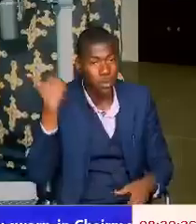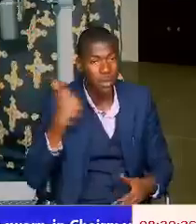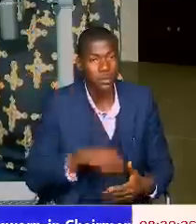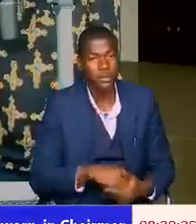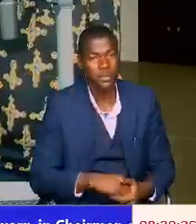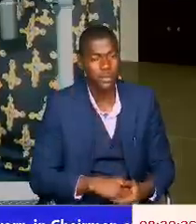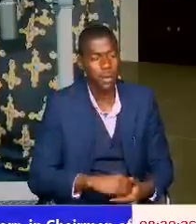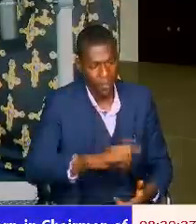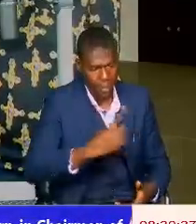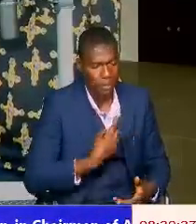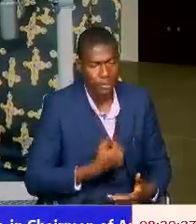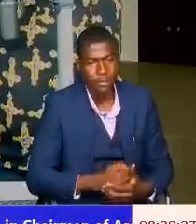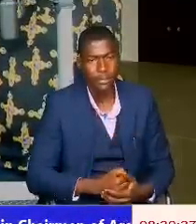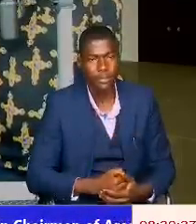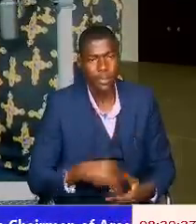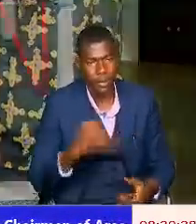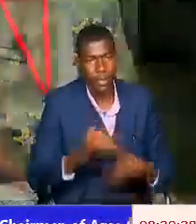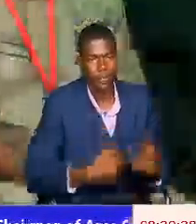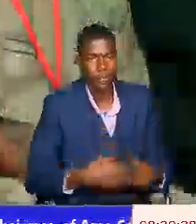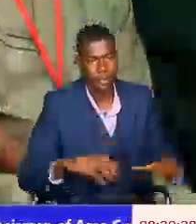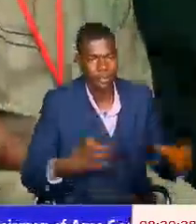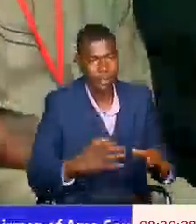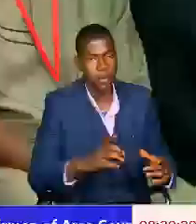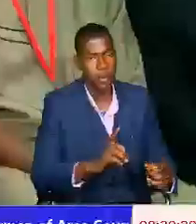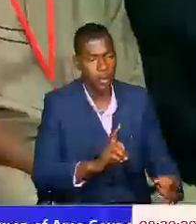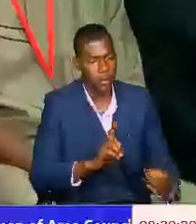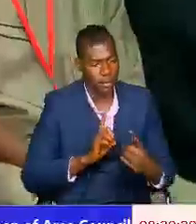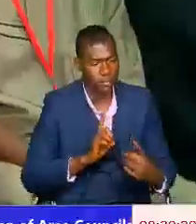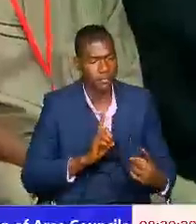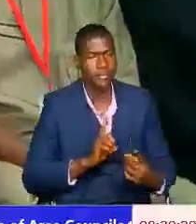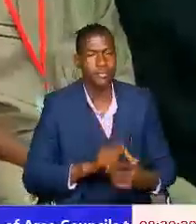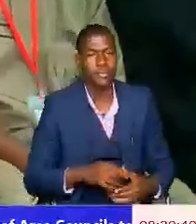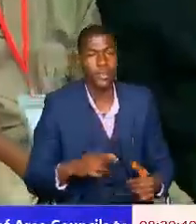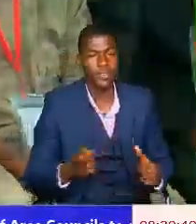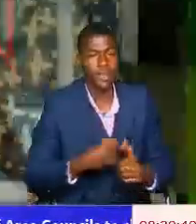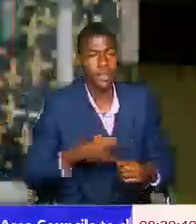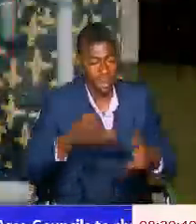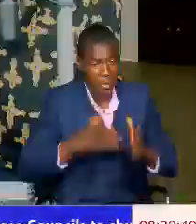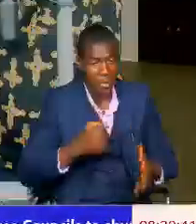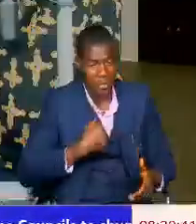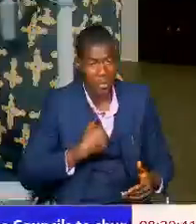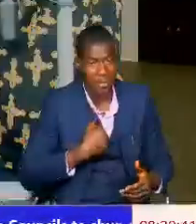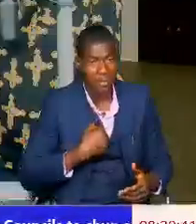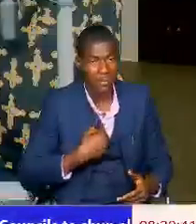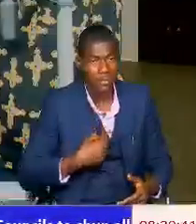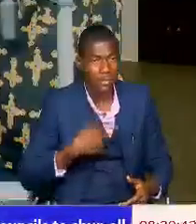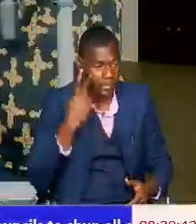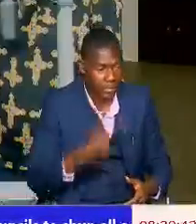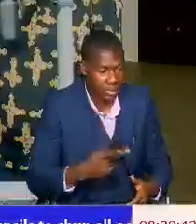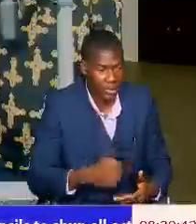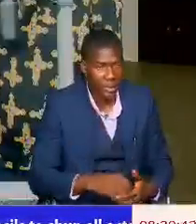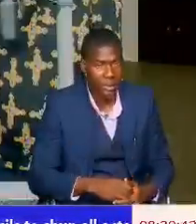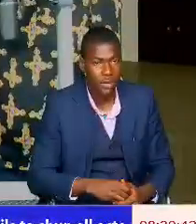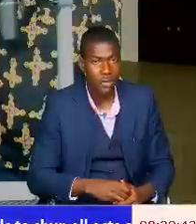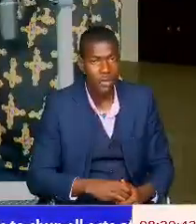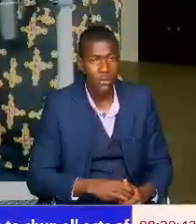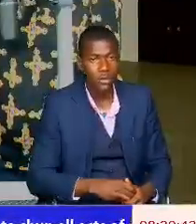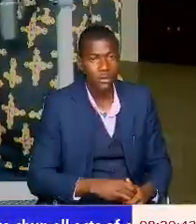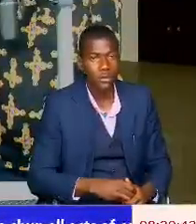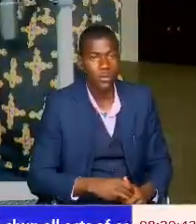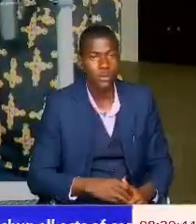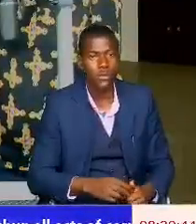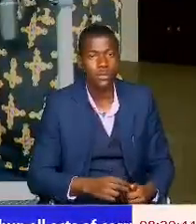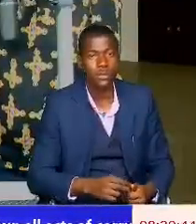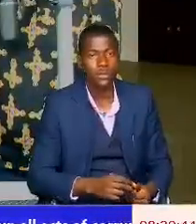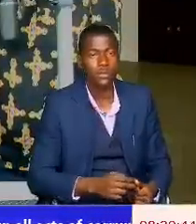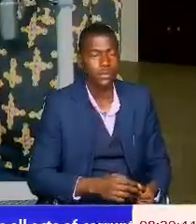Try am. Come. Gang up. The first person will approach me. If they go. Another one they go. Now